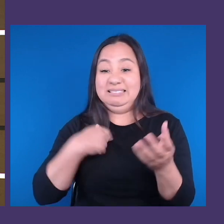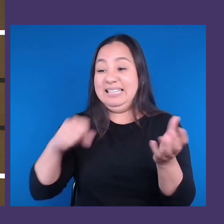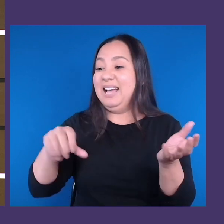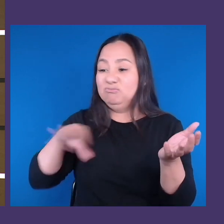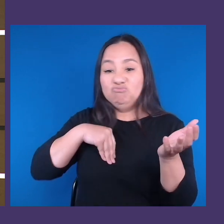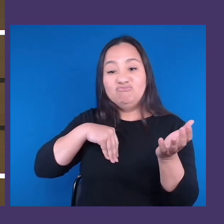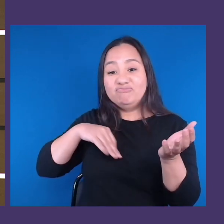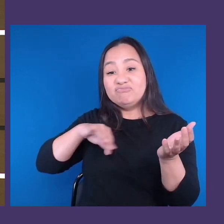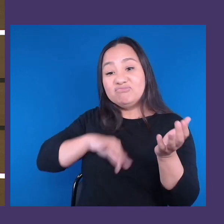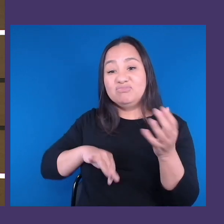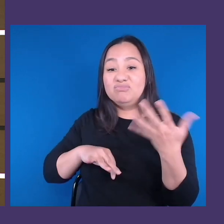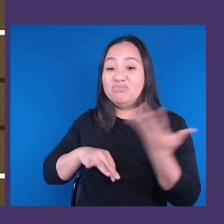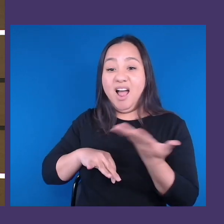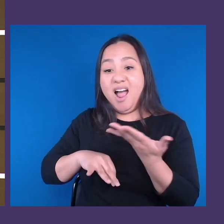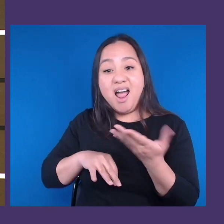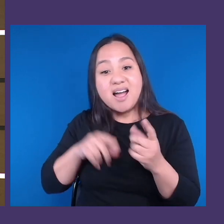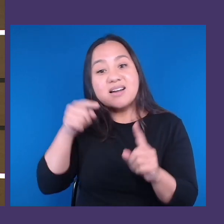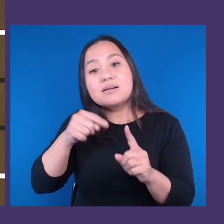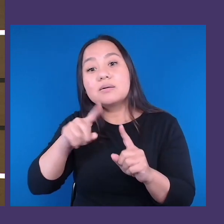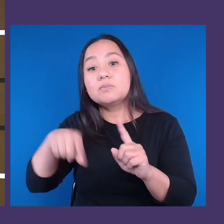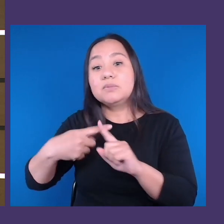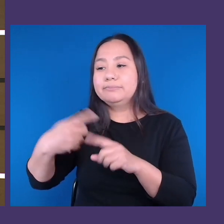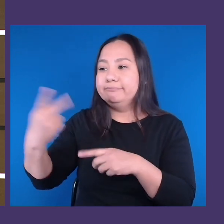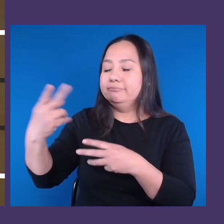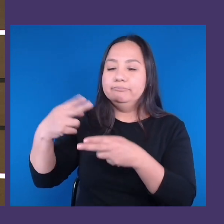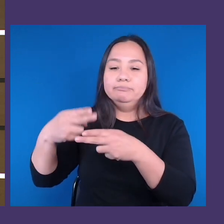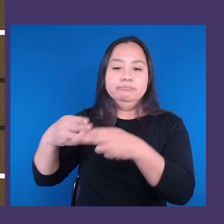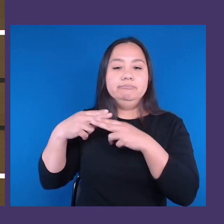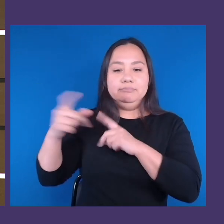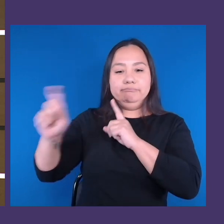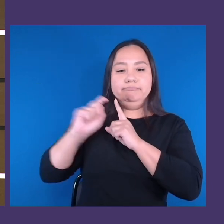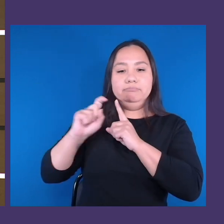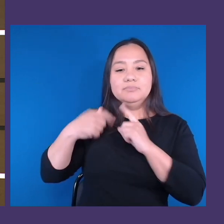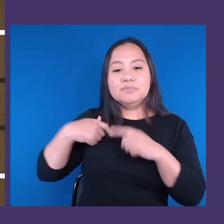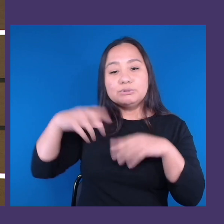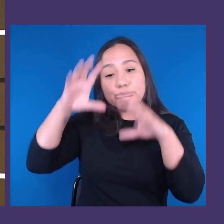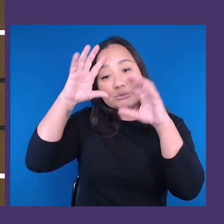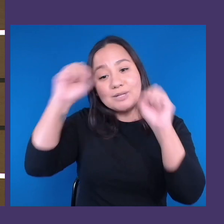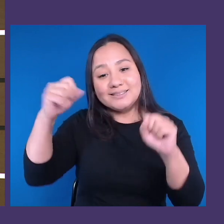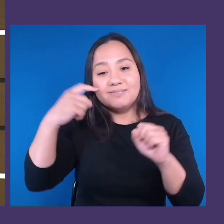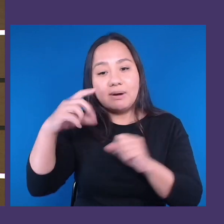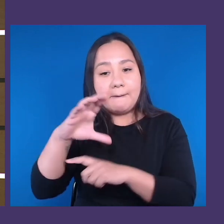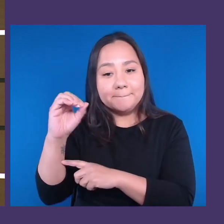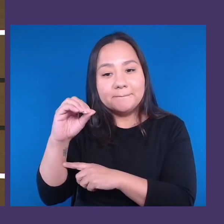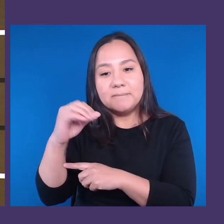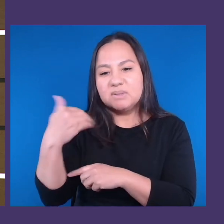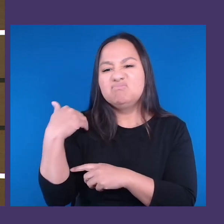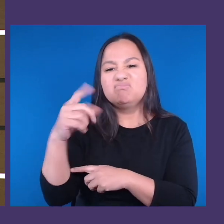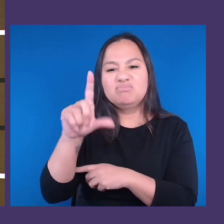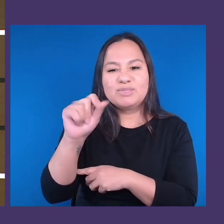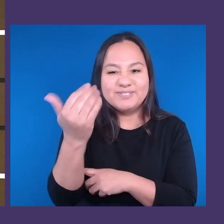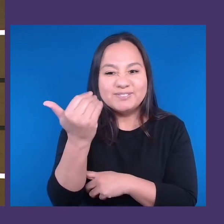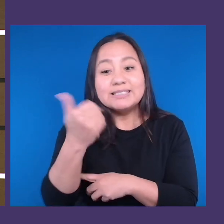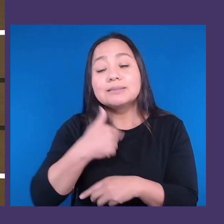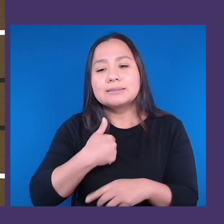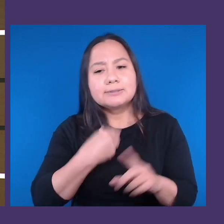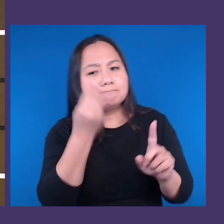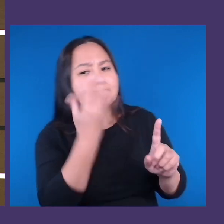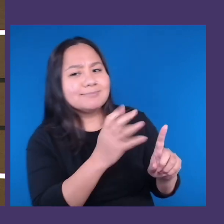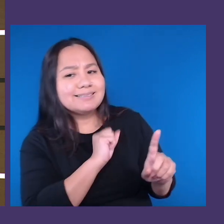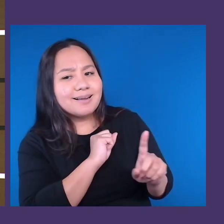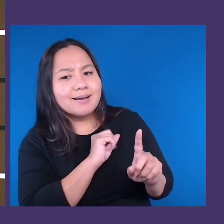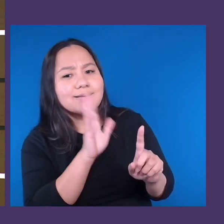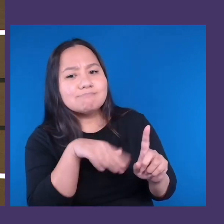was named president of the company in 2015, I said to Satya Nadella that there were 5 priorities I wanted